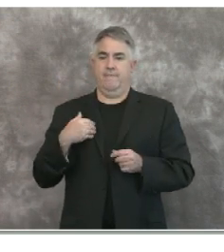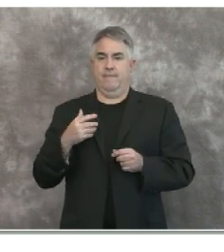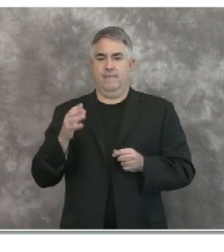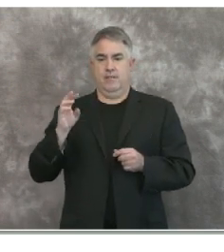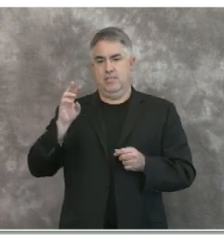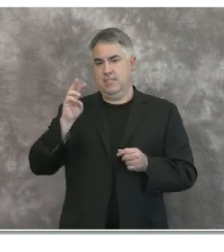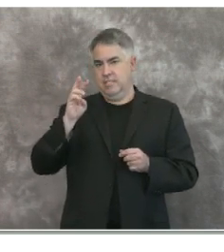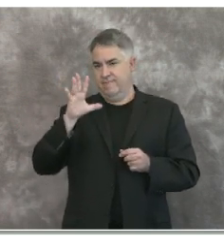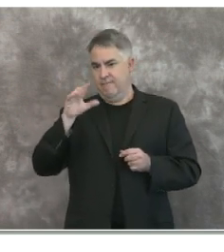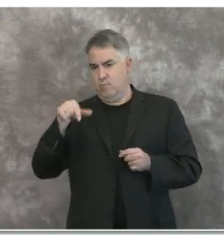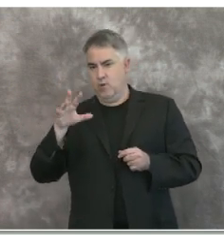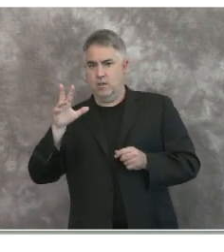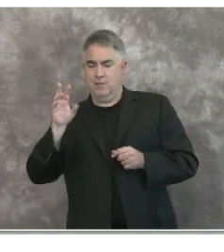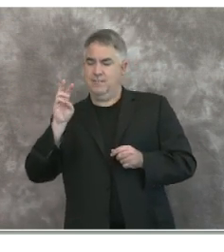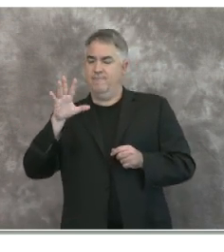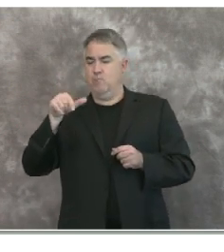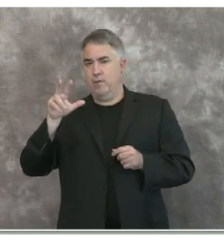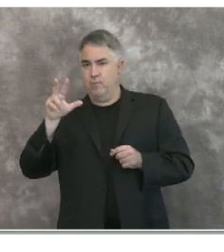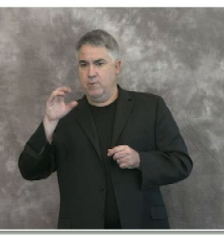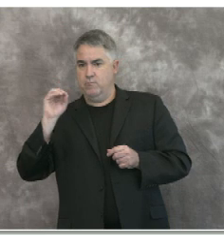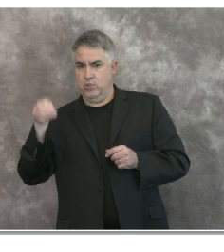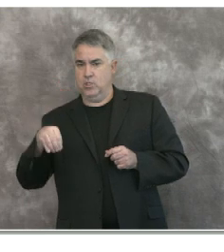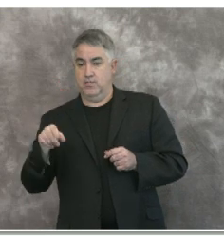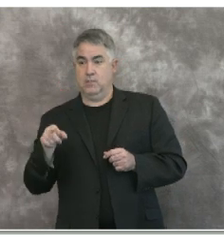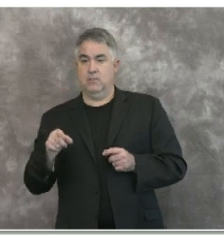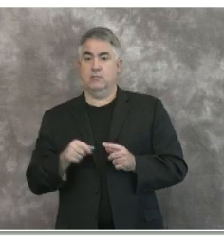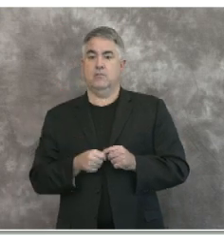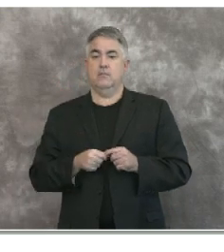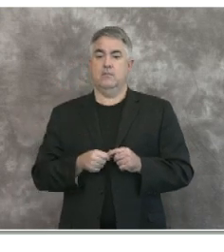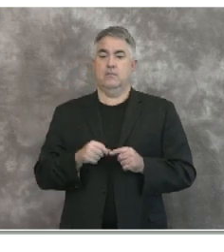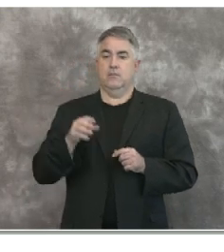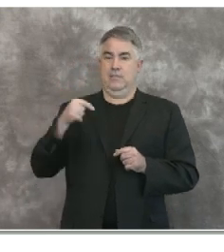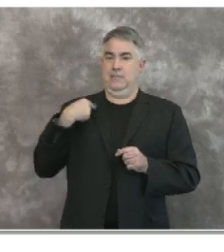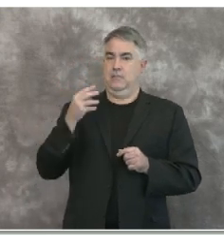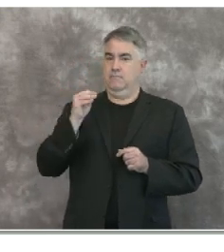65.3% for May 20th, also showing that we have